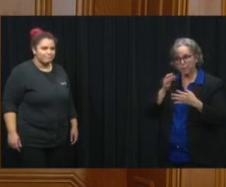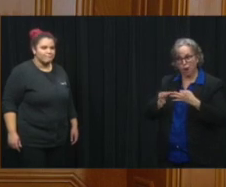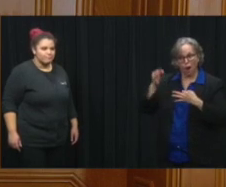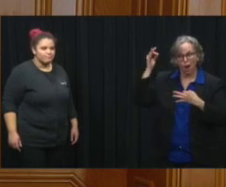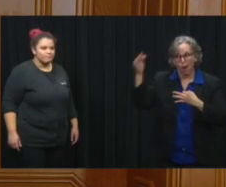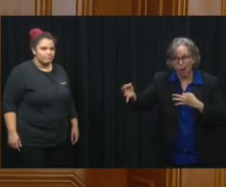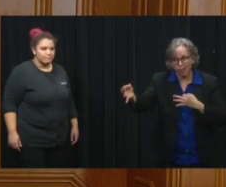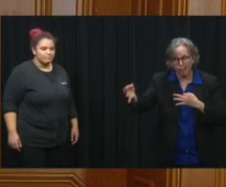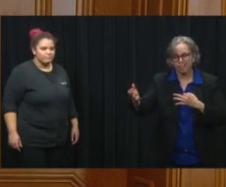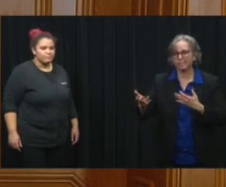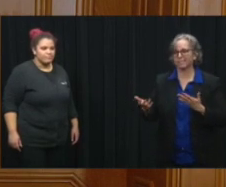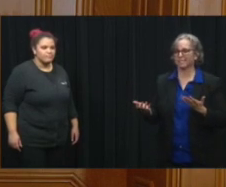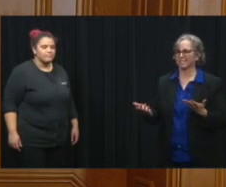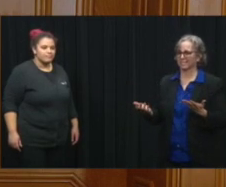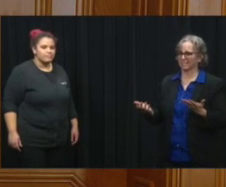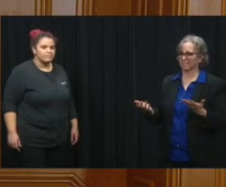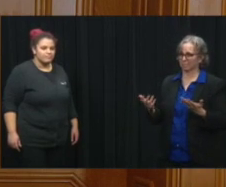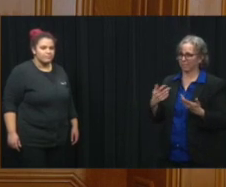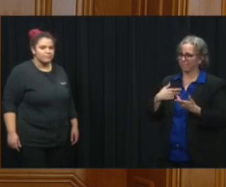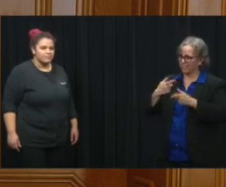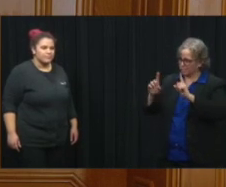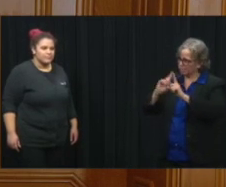understanding is that he is going to